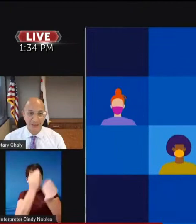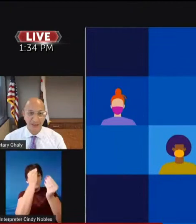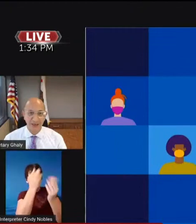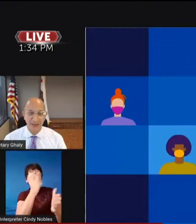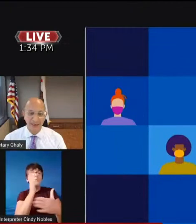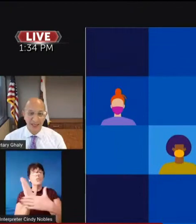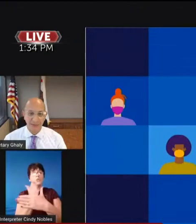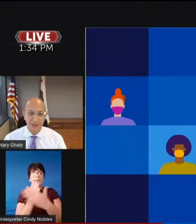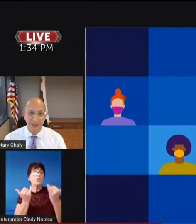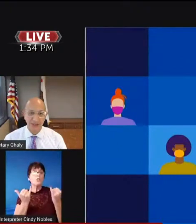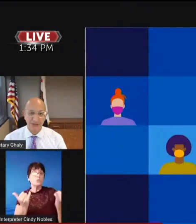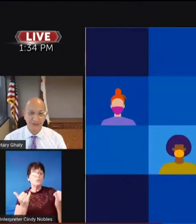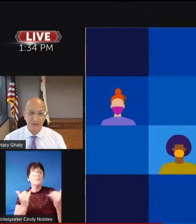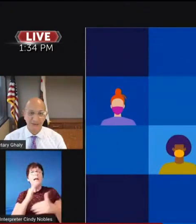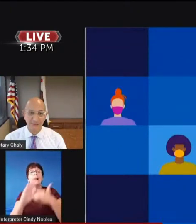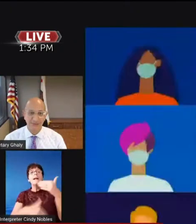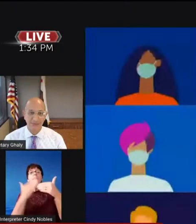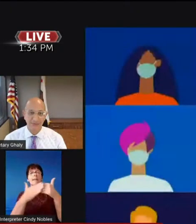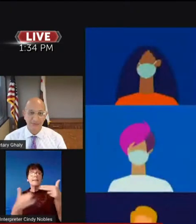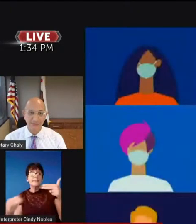today. Next slide, please.